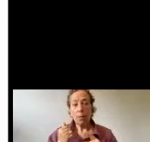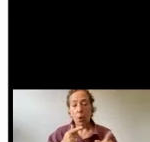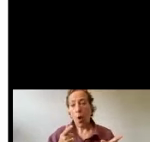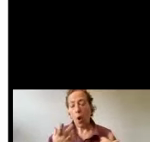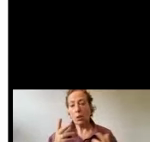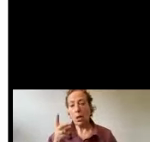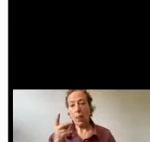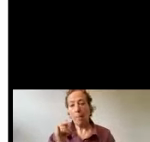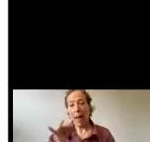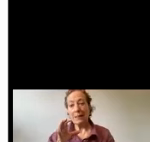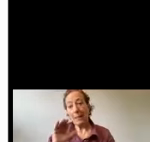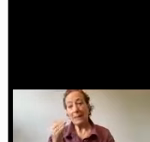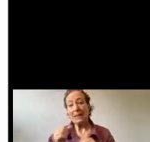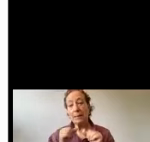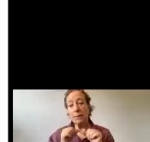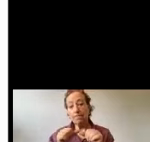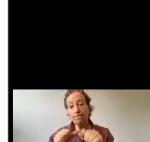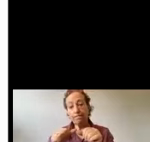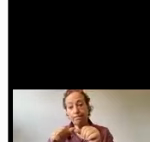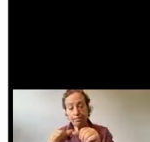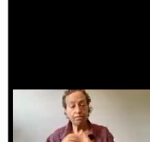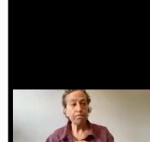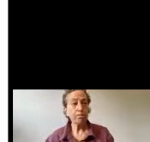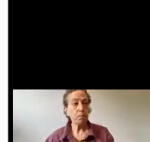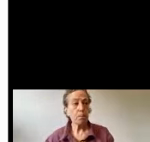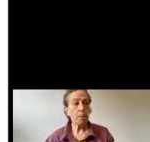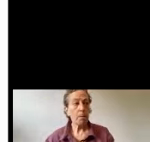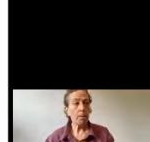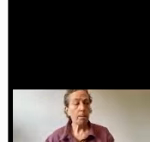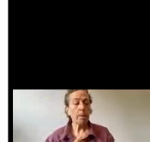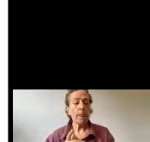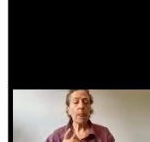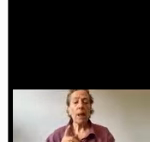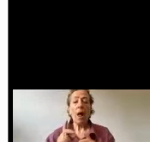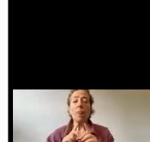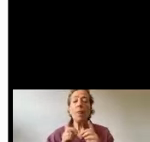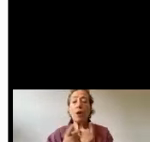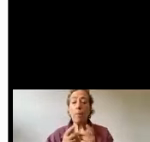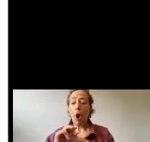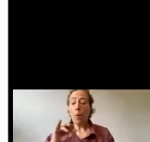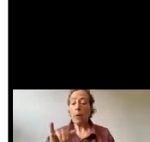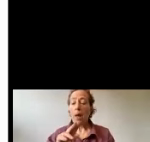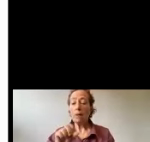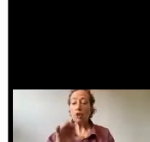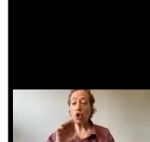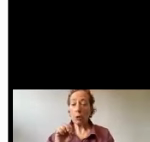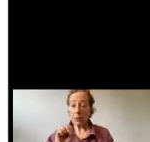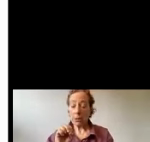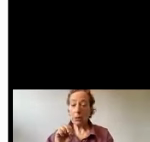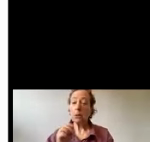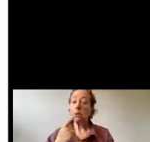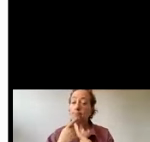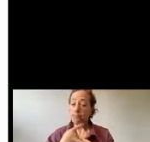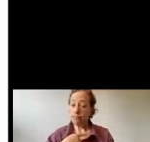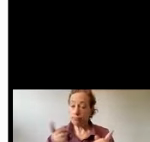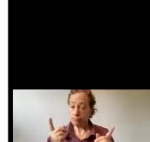continues, it's important to know that, and this is something that the government, the Department of Justice, has stated and made clear,